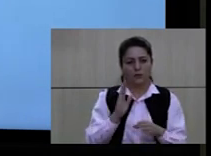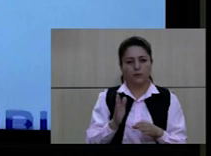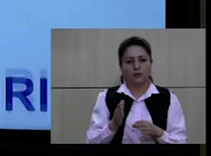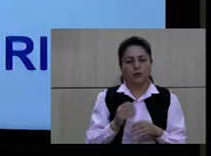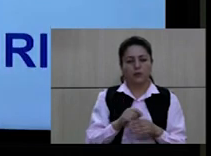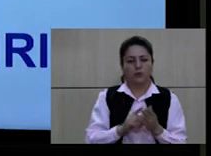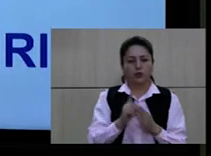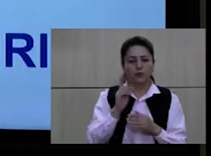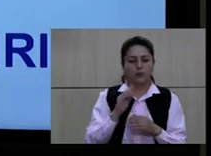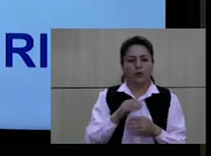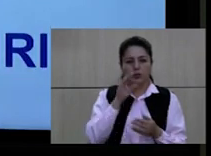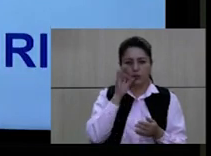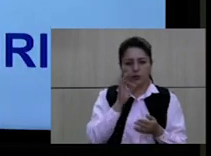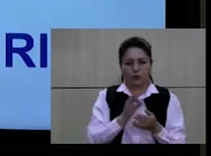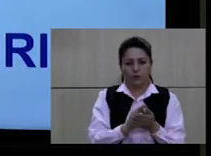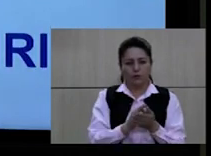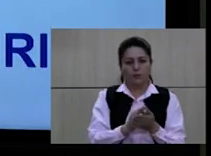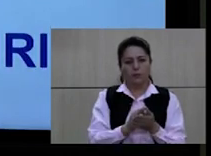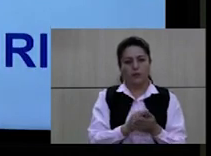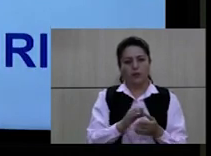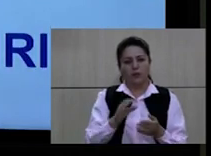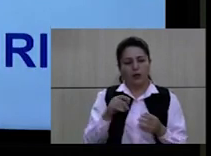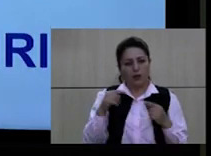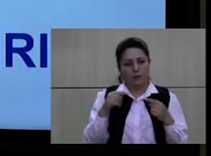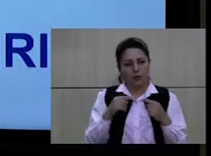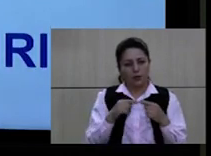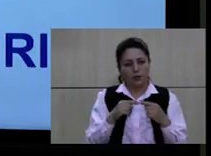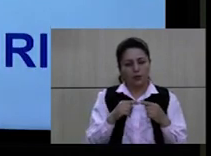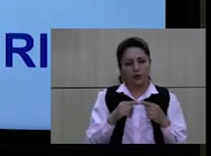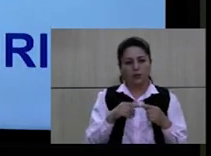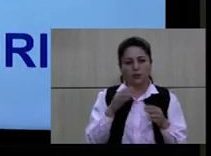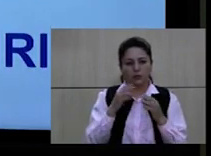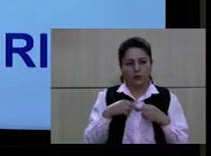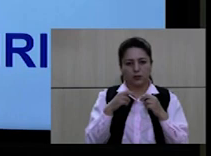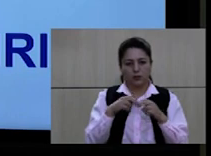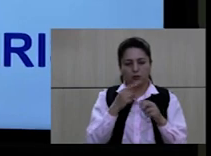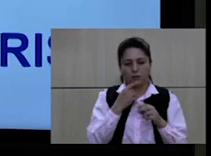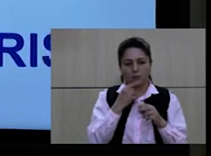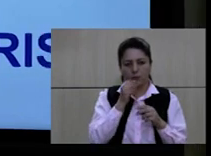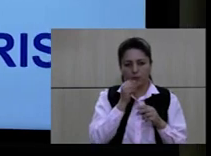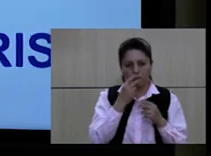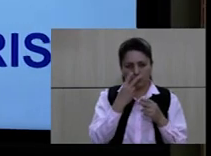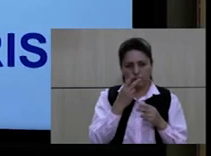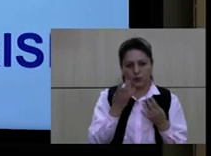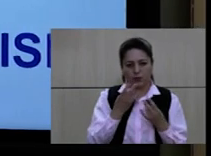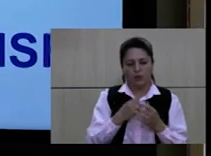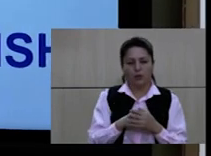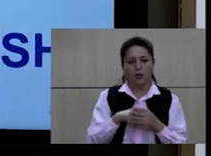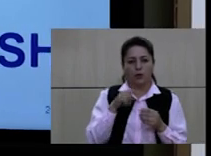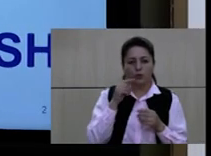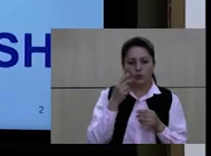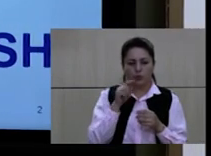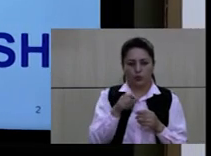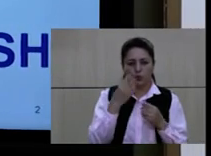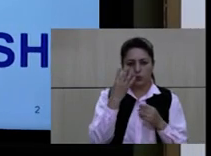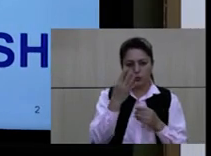Va javobga erishib, albatta tekshirib ko'rishimiz kerak. Demak, shu 4 ta bosqich